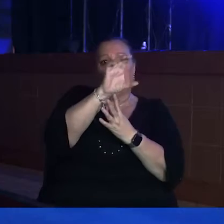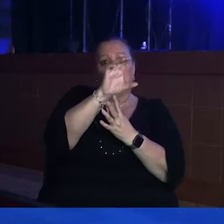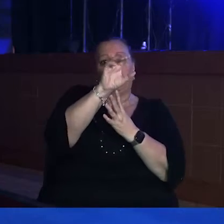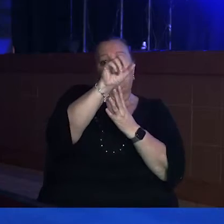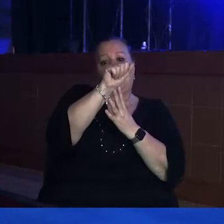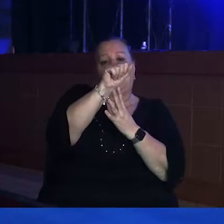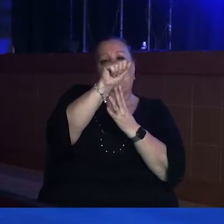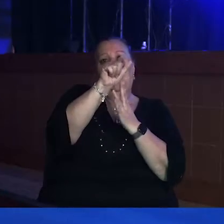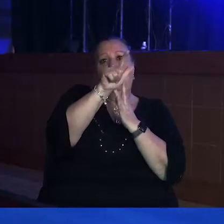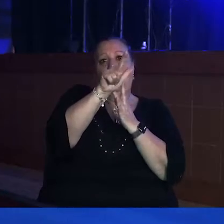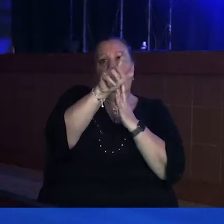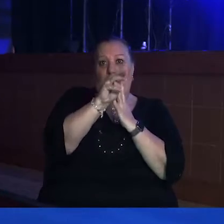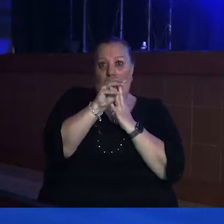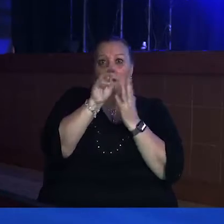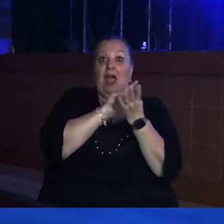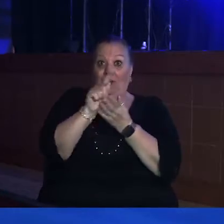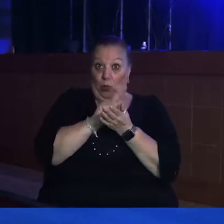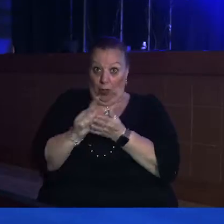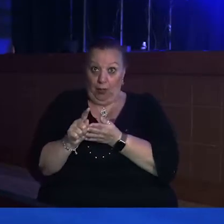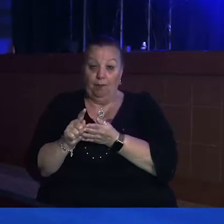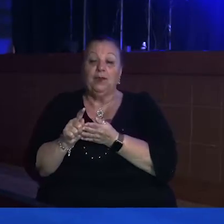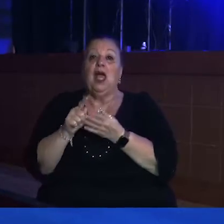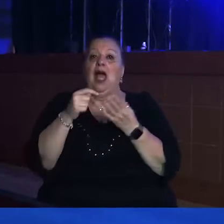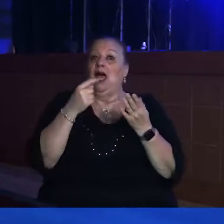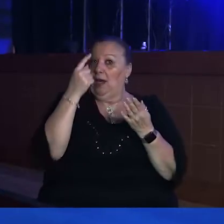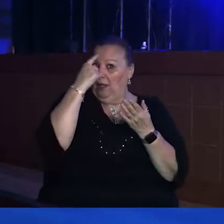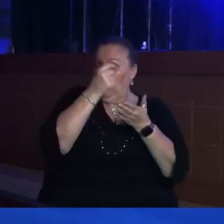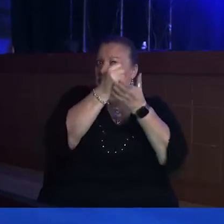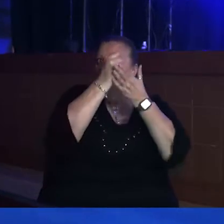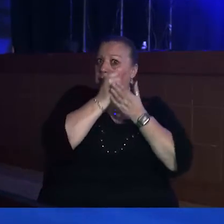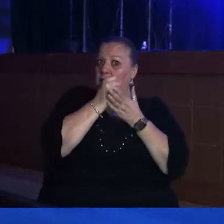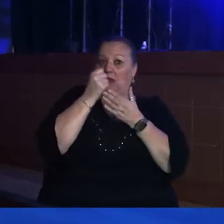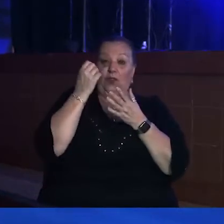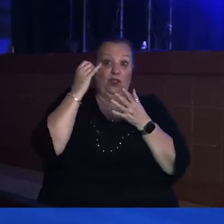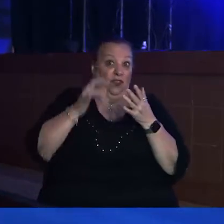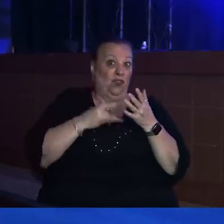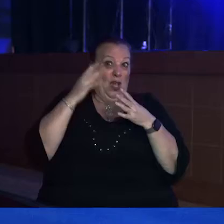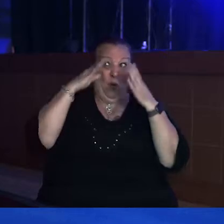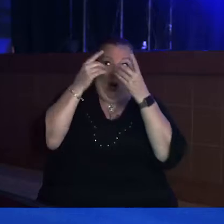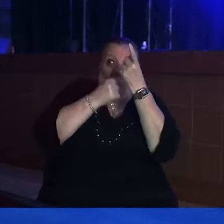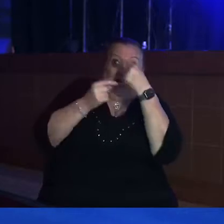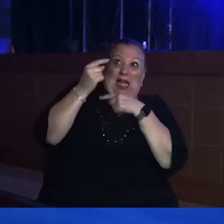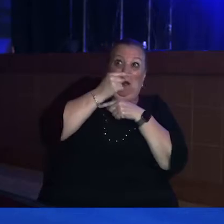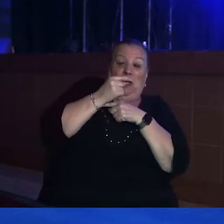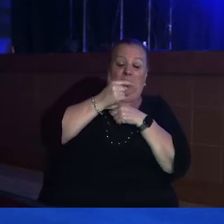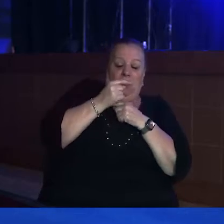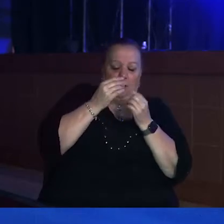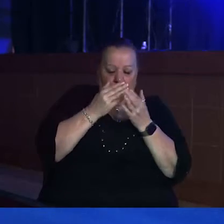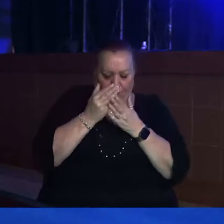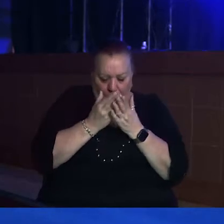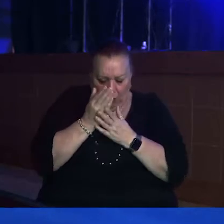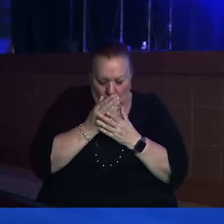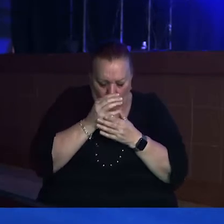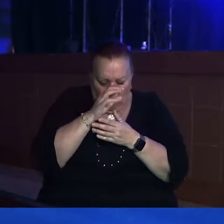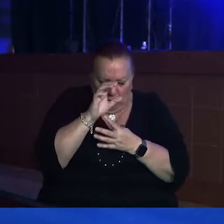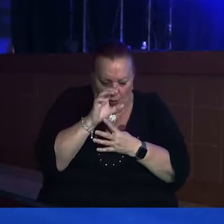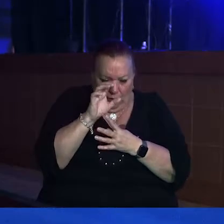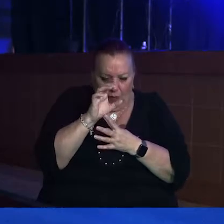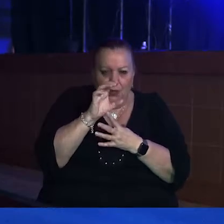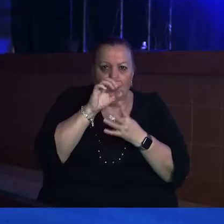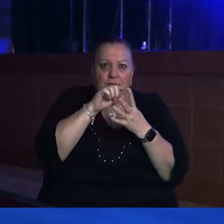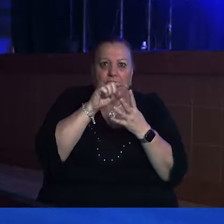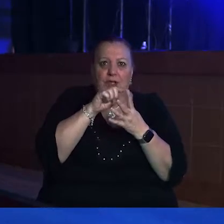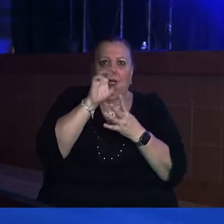week. And I think it's really helpful because if you feel worry coming on, then you just work through the CALM acronym. The C